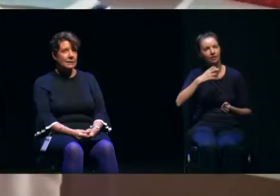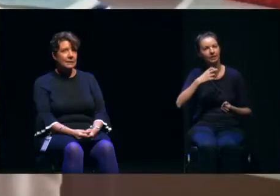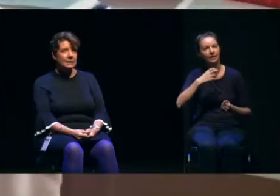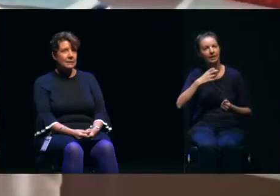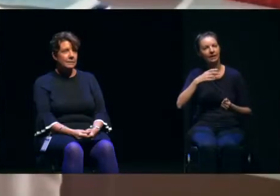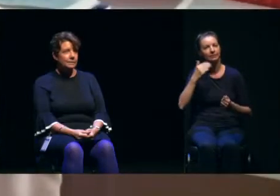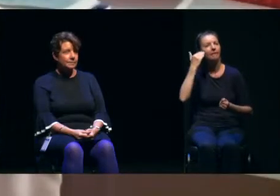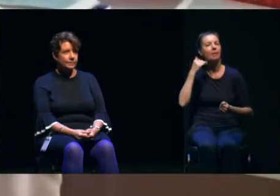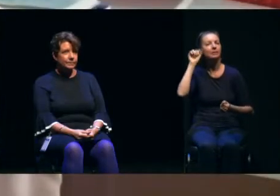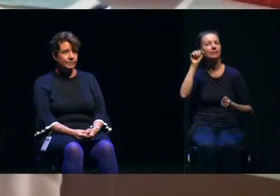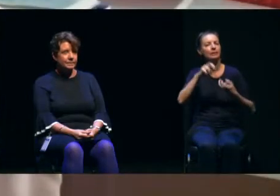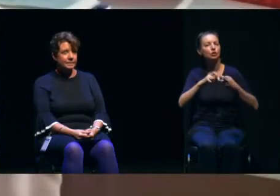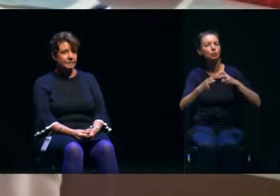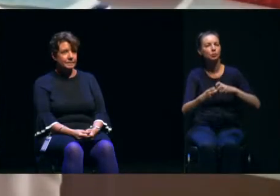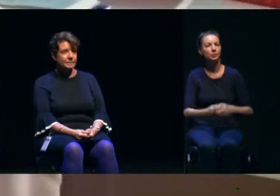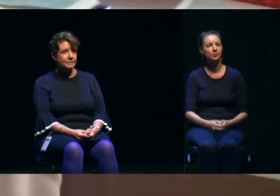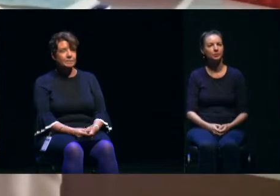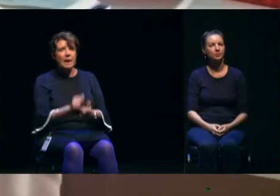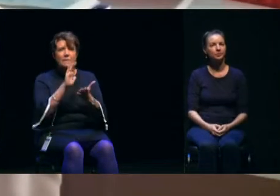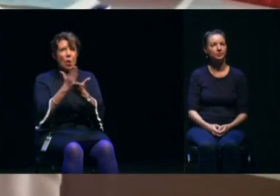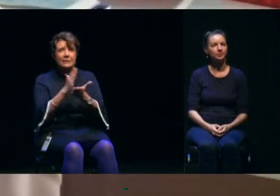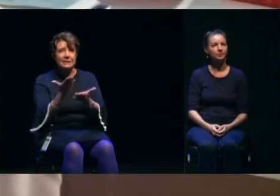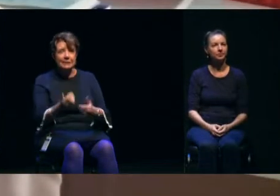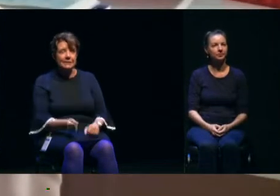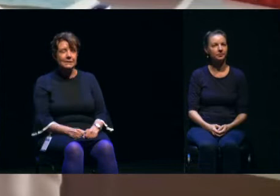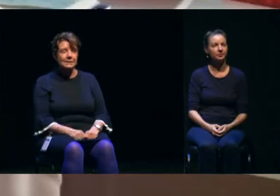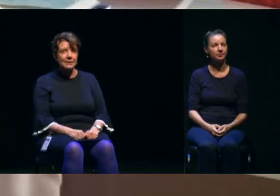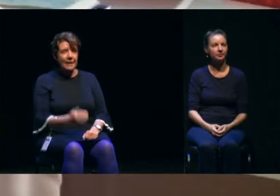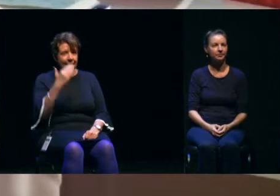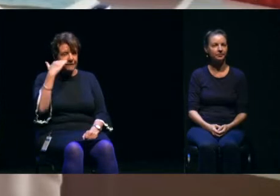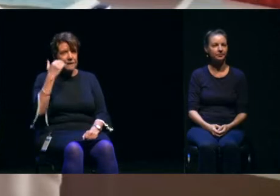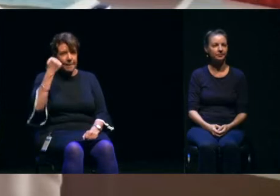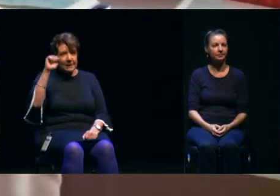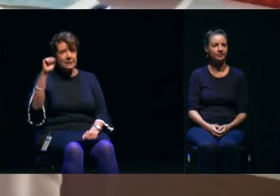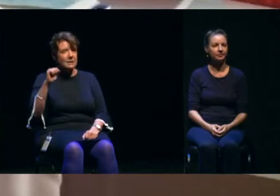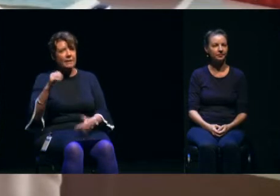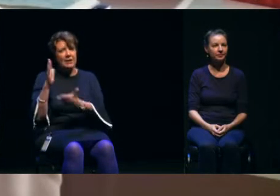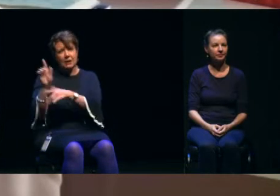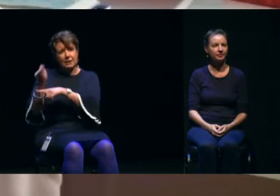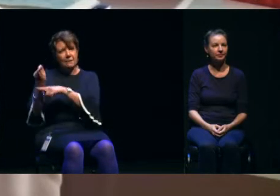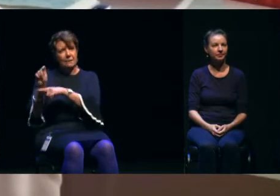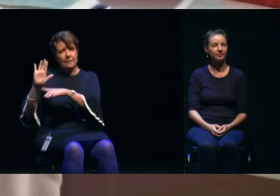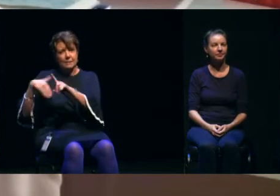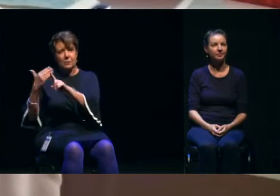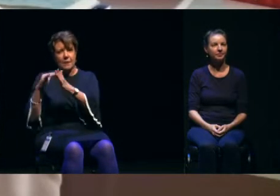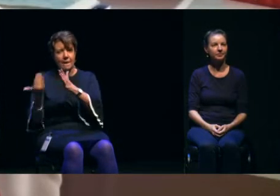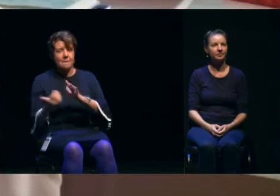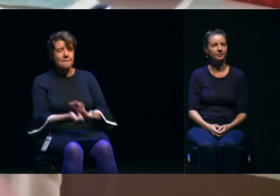Of course. Of course. And that is something that feminism has neglected. Because